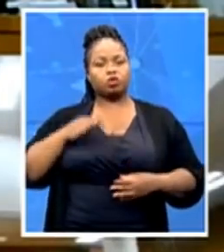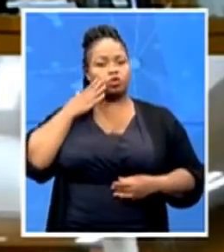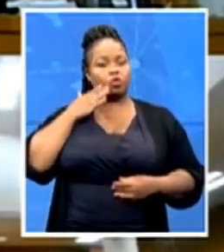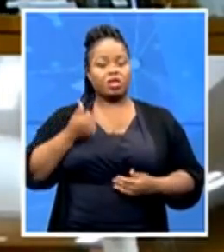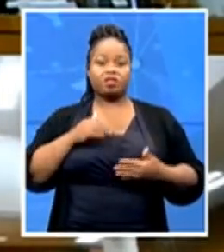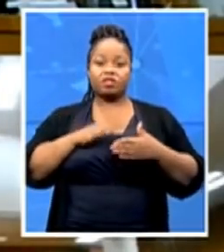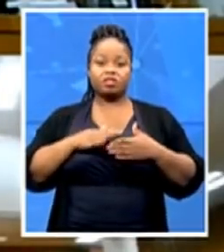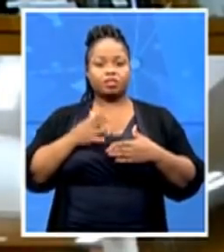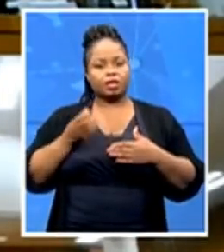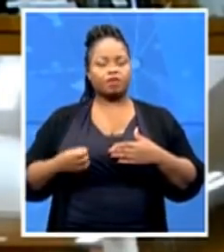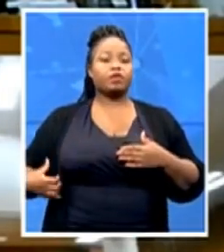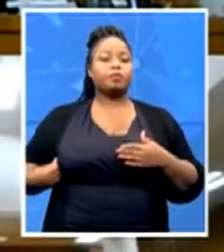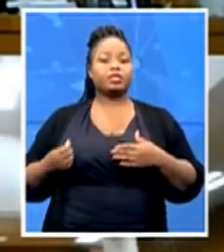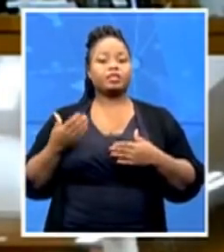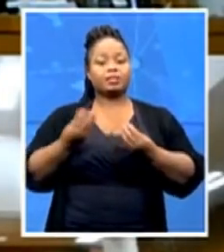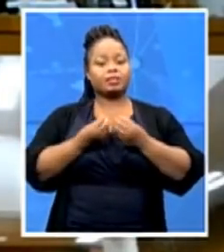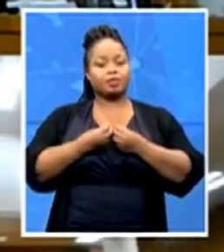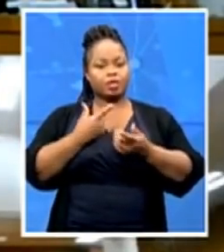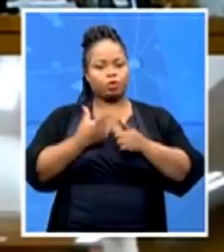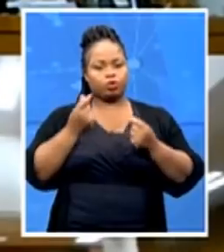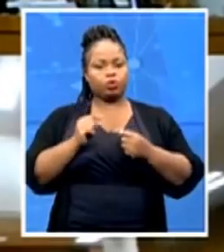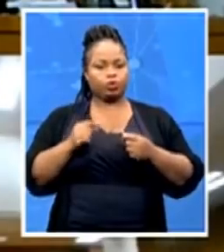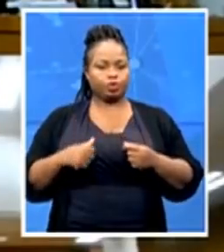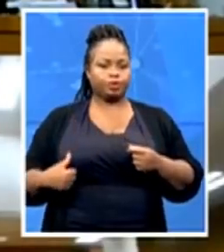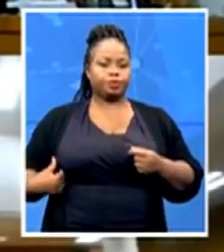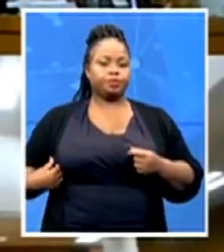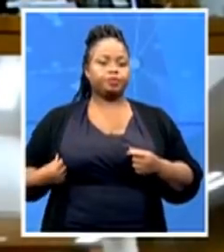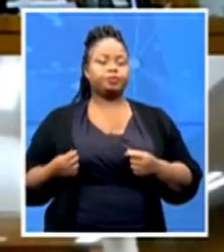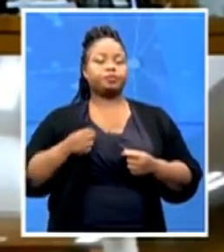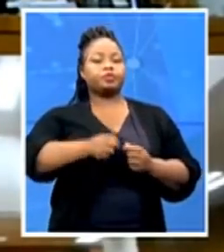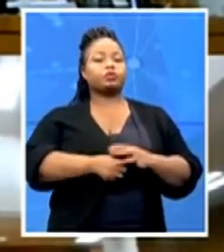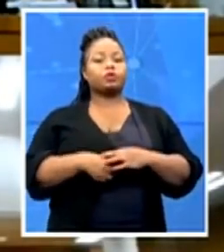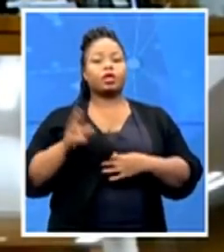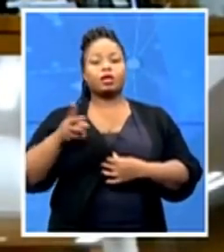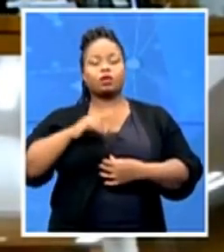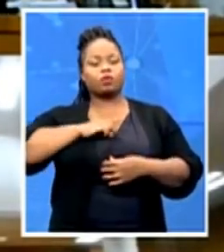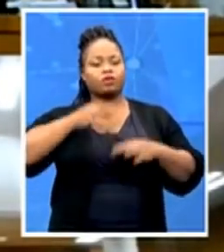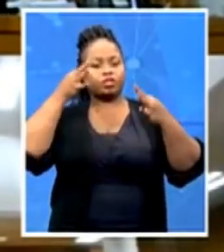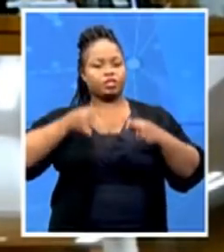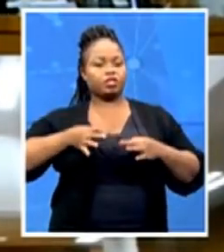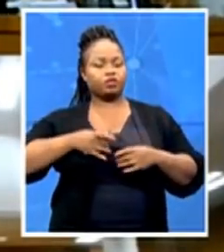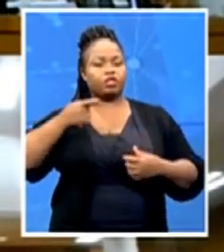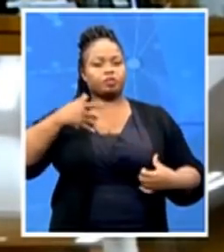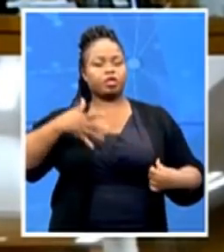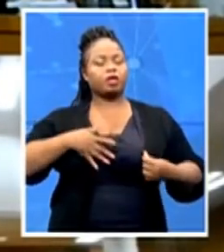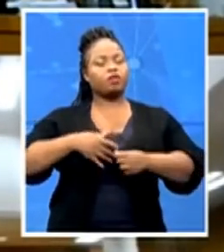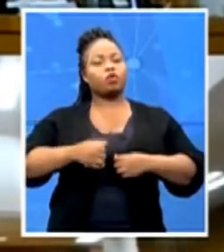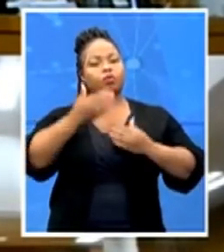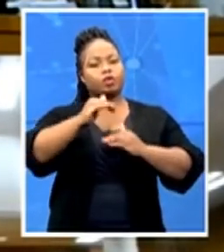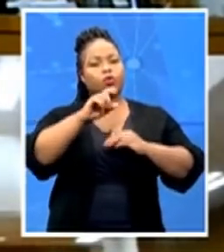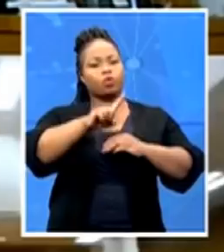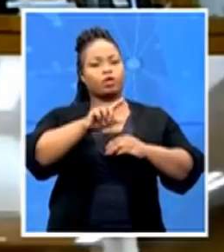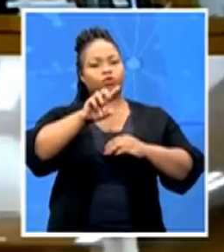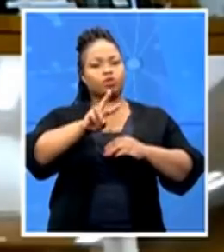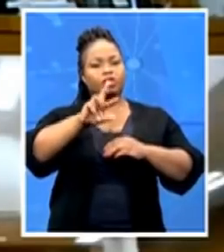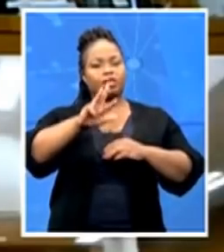moment. No right to reasons for a decision of the Speaker in terms of 129S that a motion for the removal of the office bearer is in